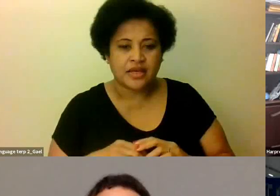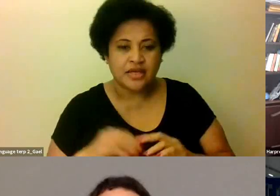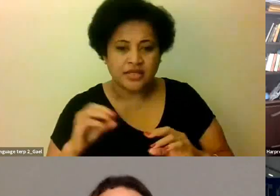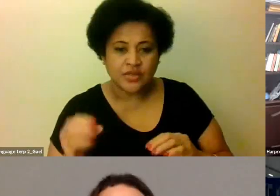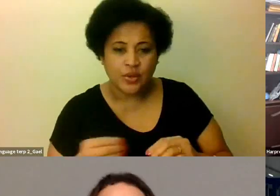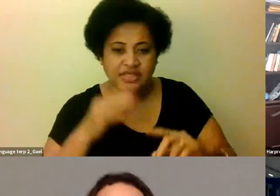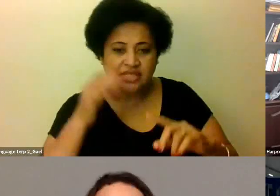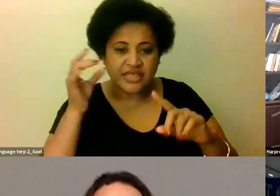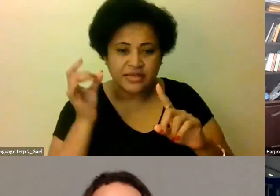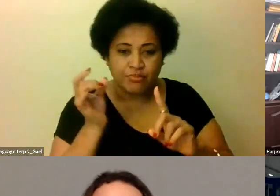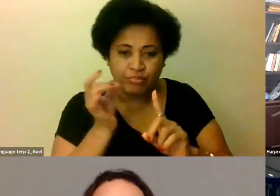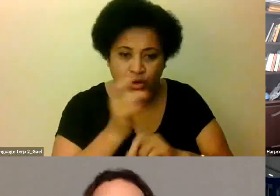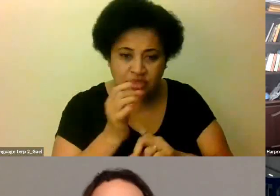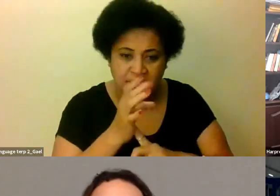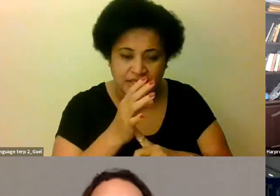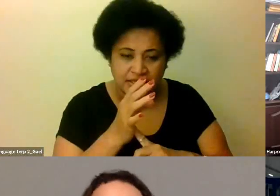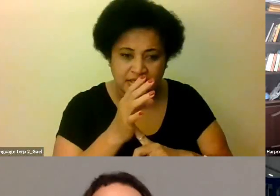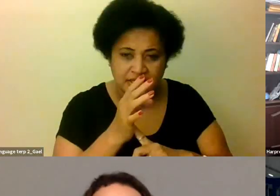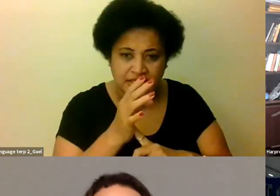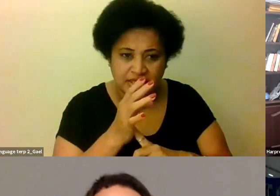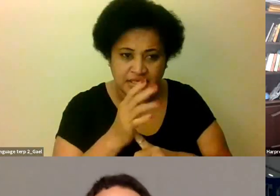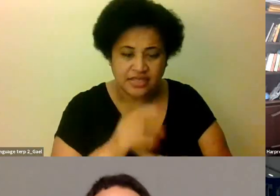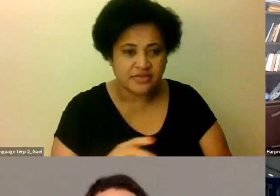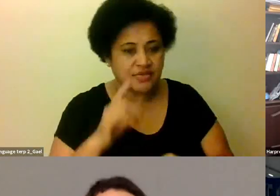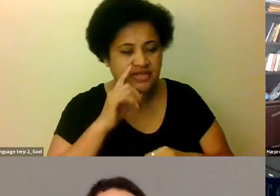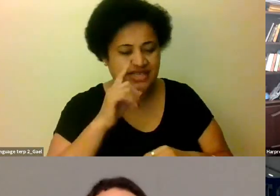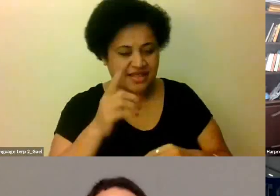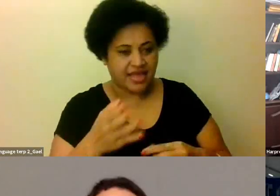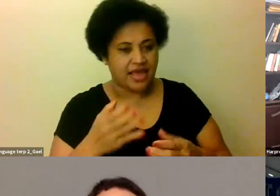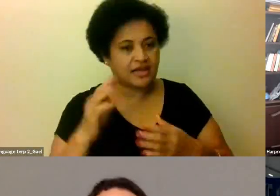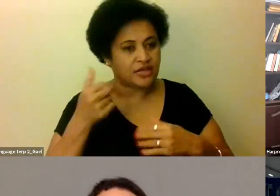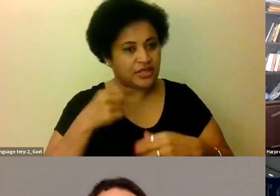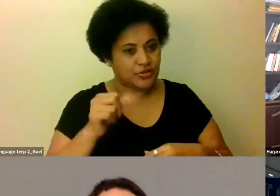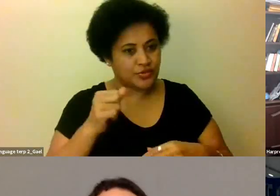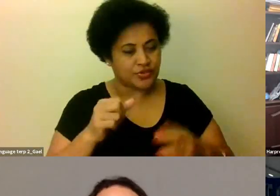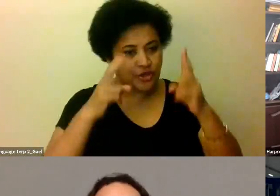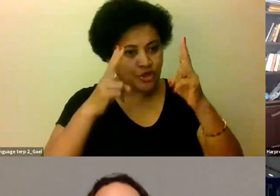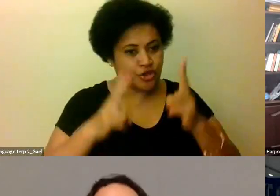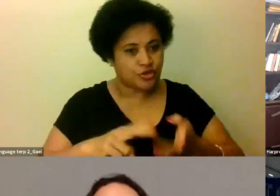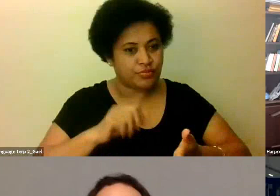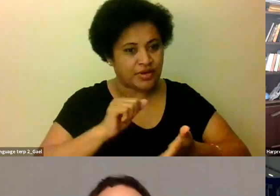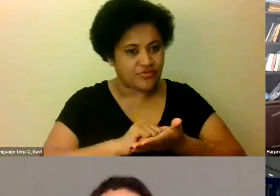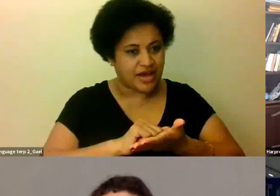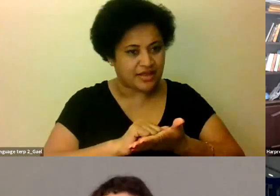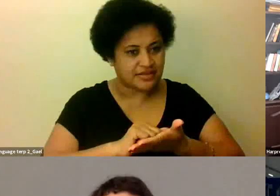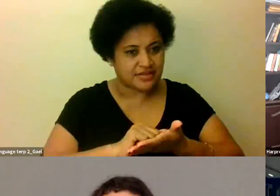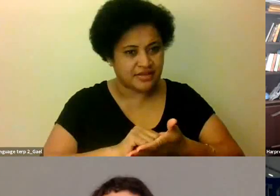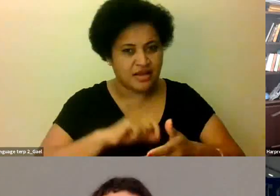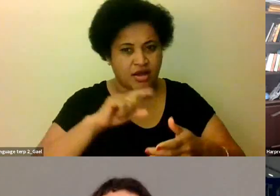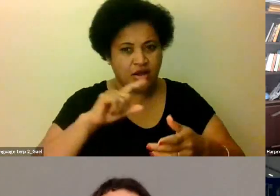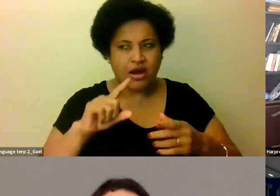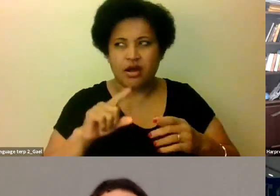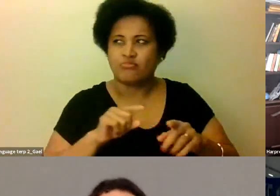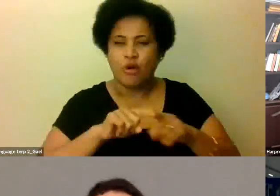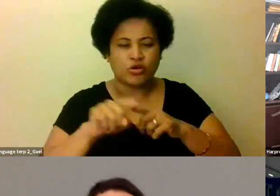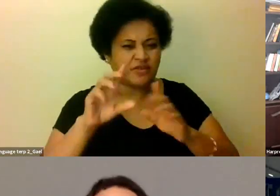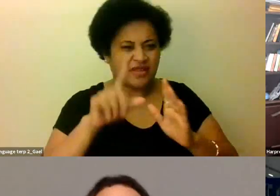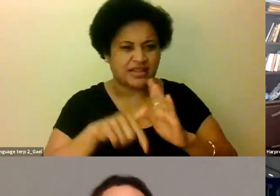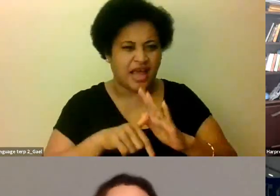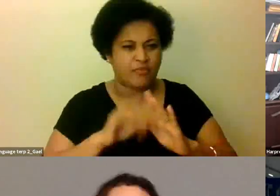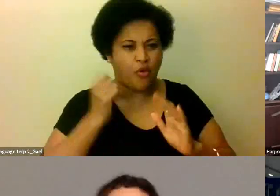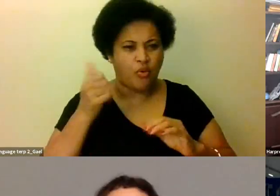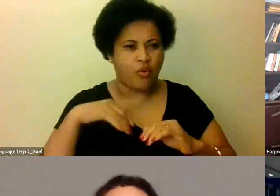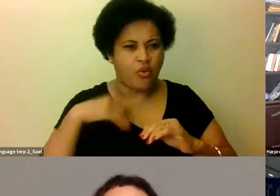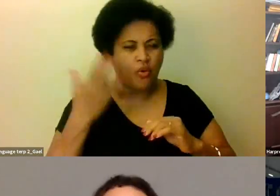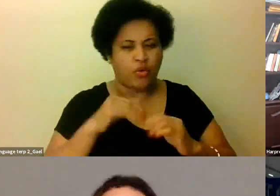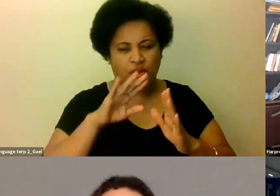indeed bring human rights to the forefront, right, which is not always top of mind for, as you